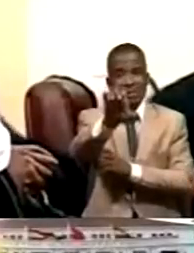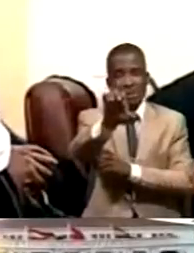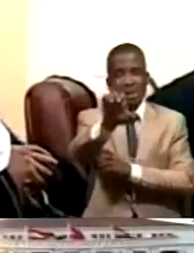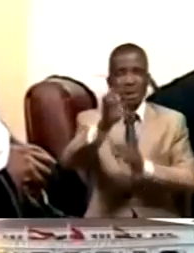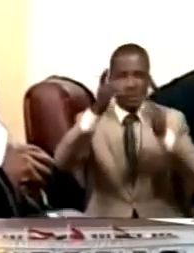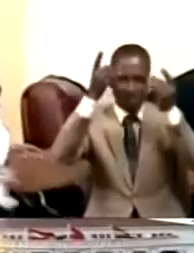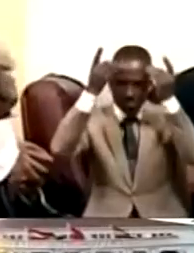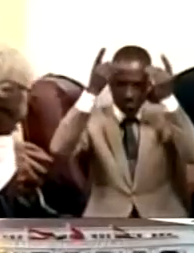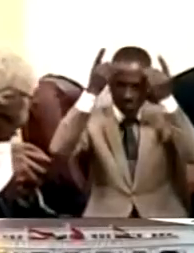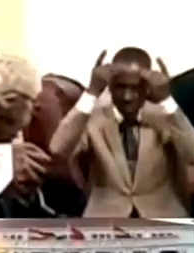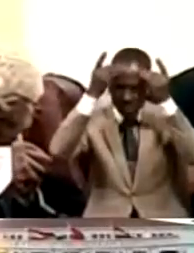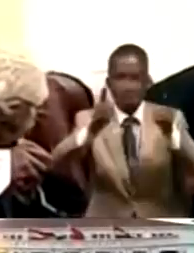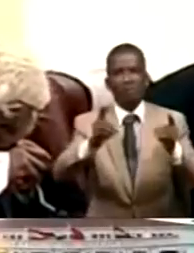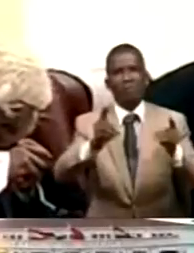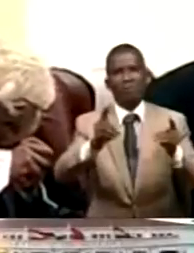decided to